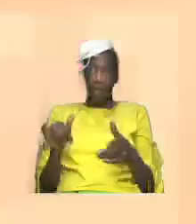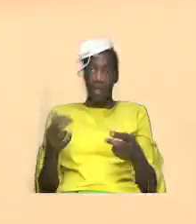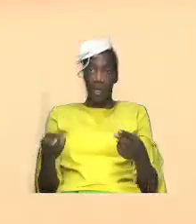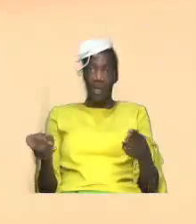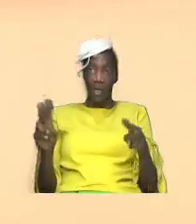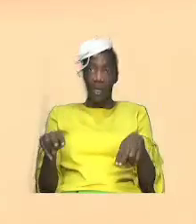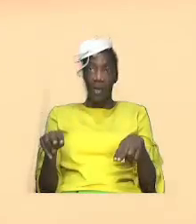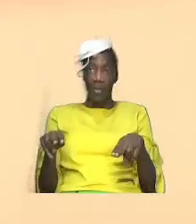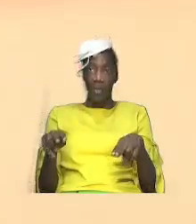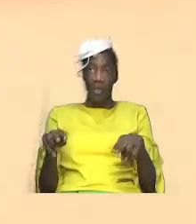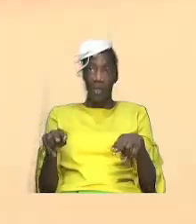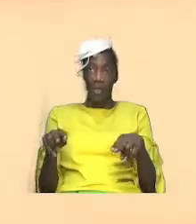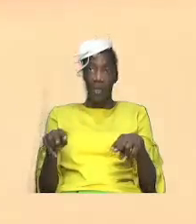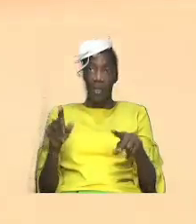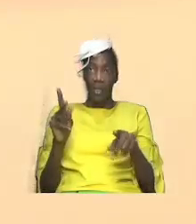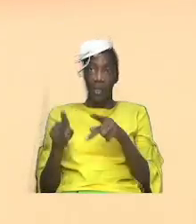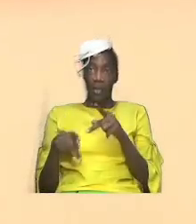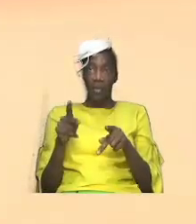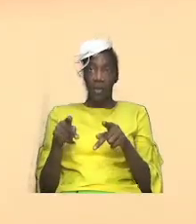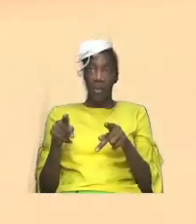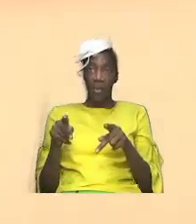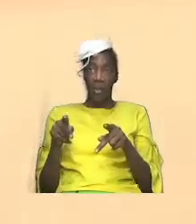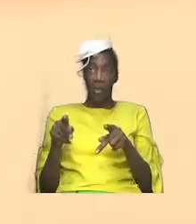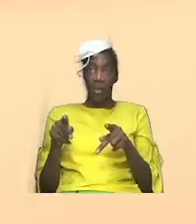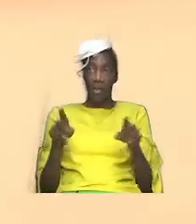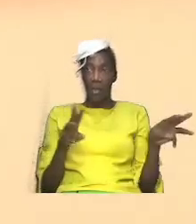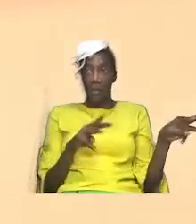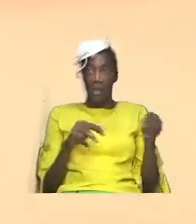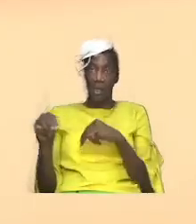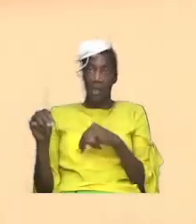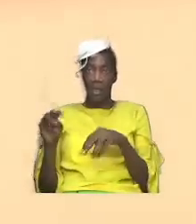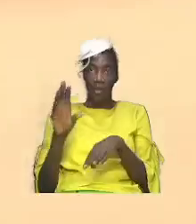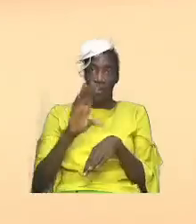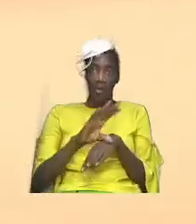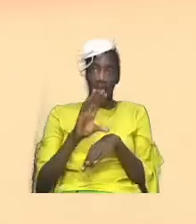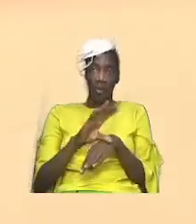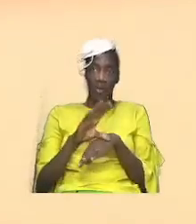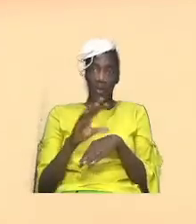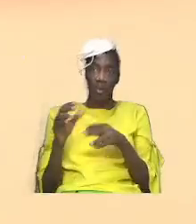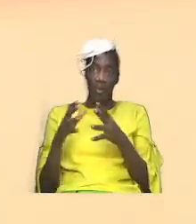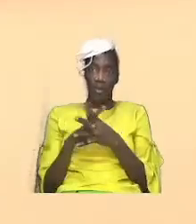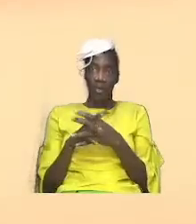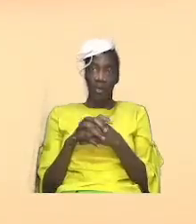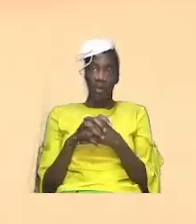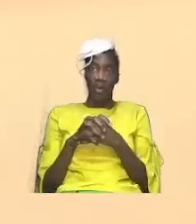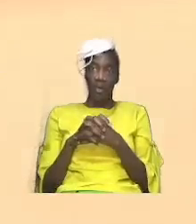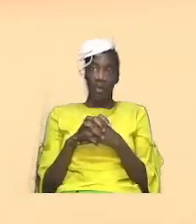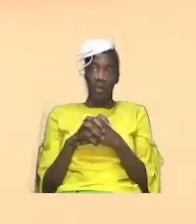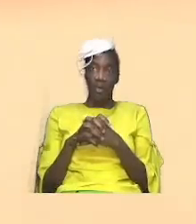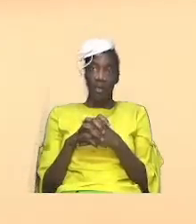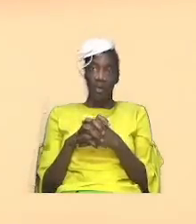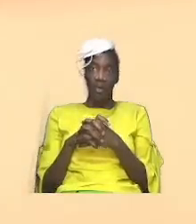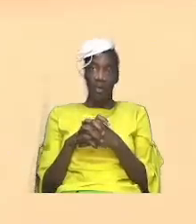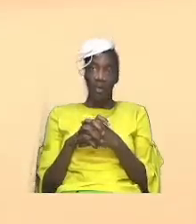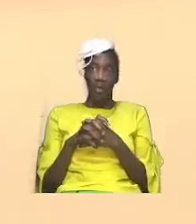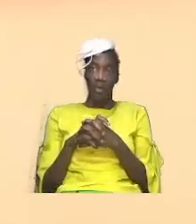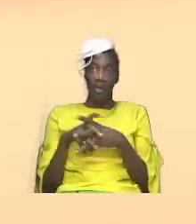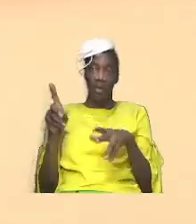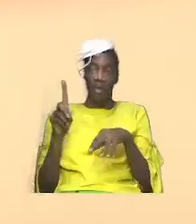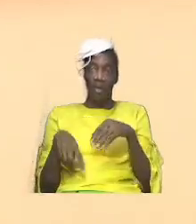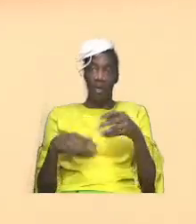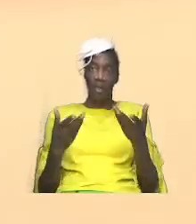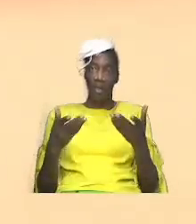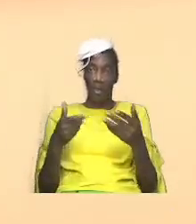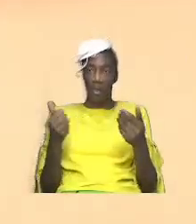happened. And people leave church. Yeah, I leave. I couldn't stay there because